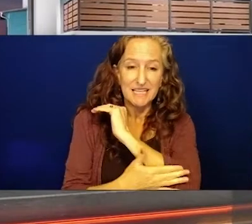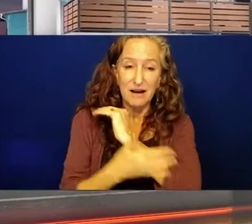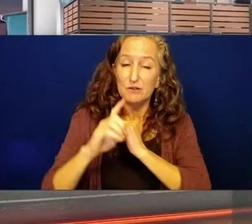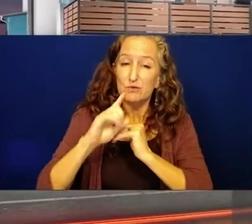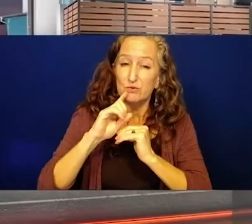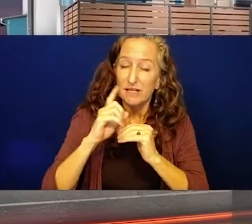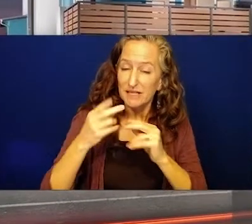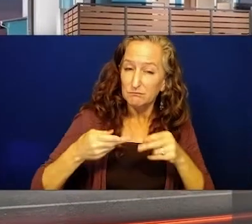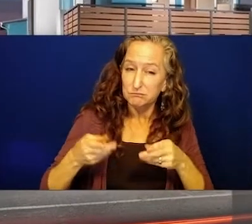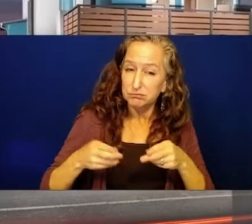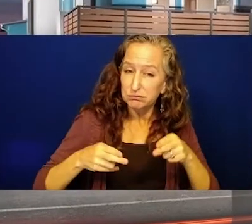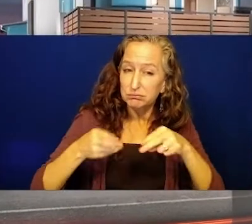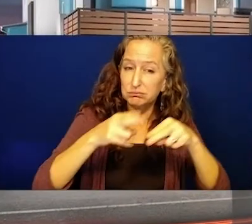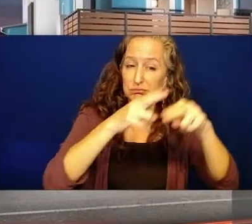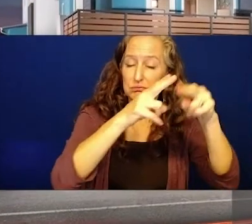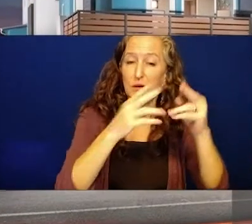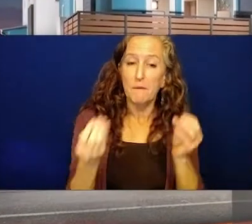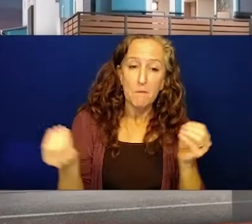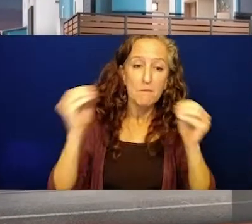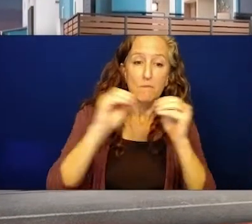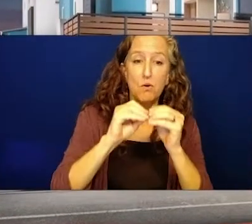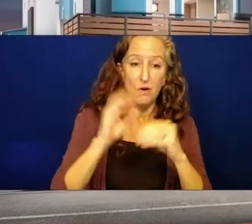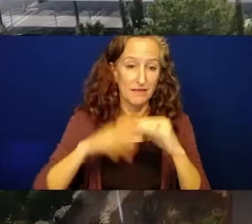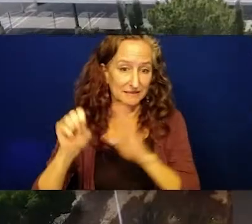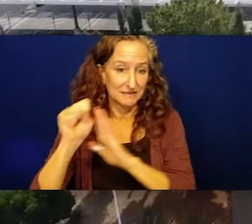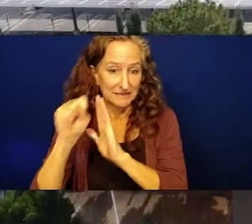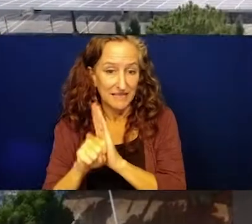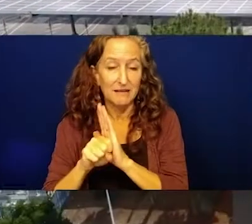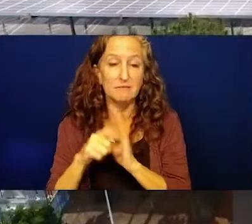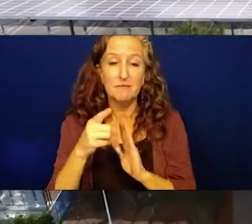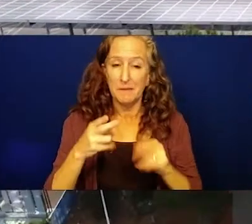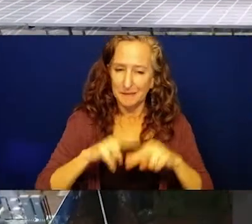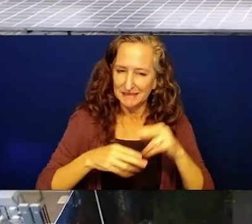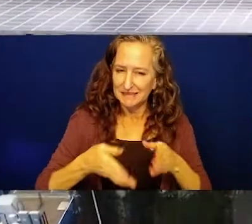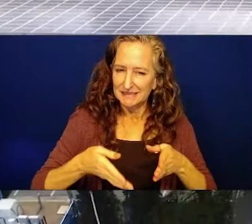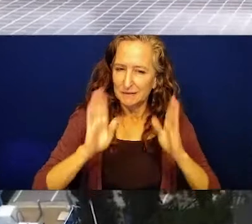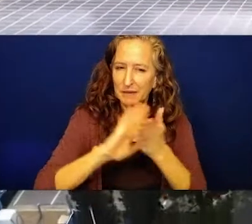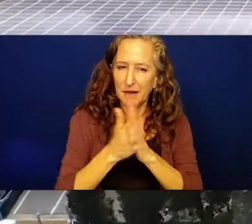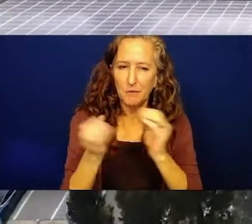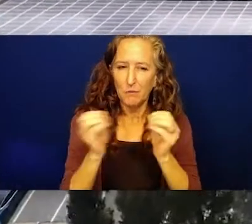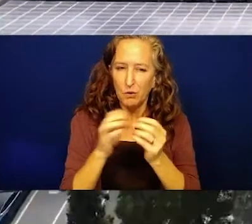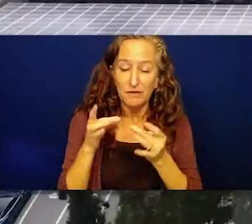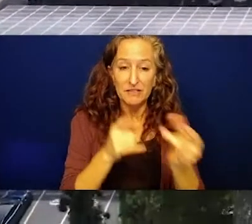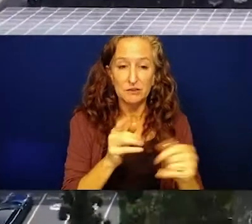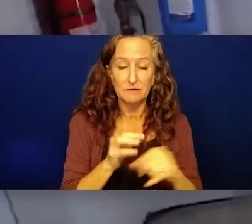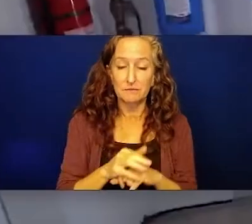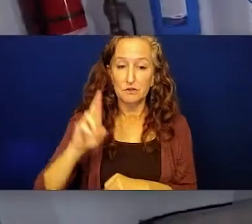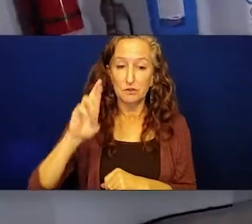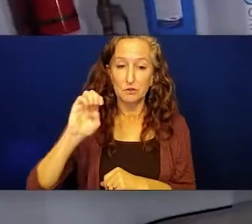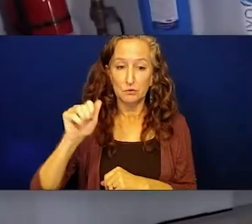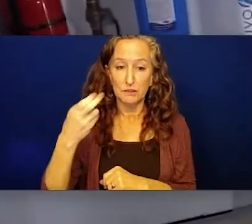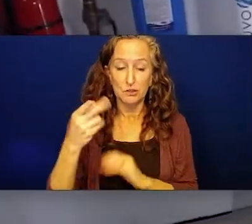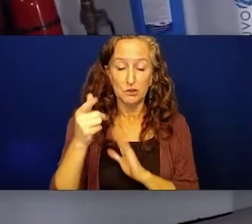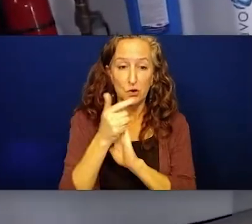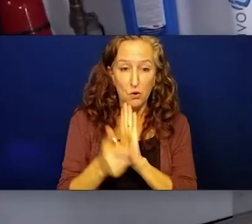more quickly advance climate-friendly and healthier buildings. The Peninsula Silicon Valley REACH Code Initiative developed